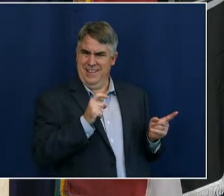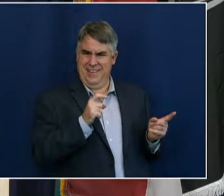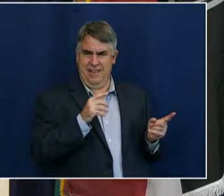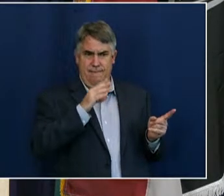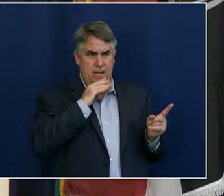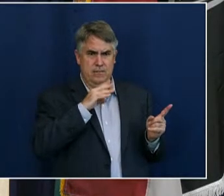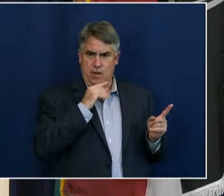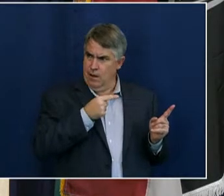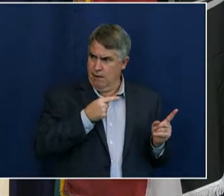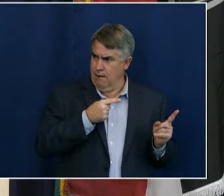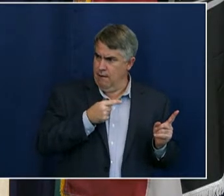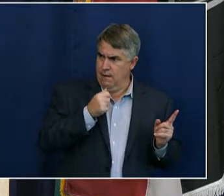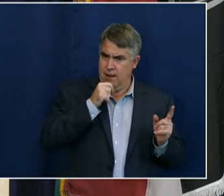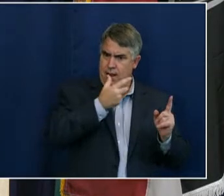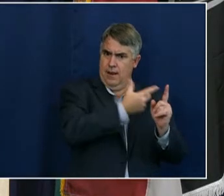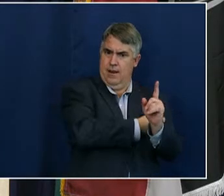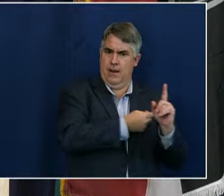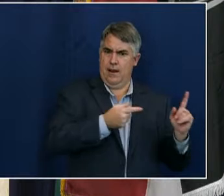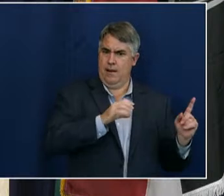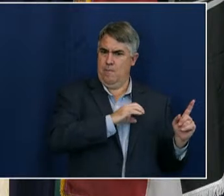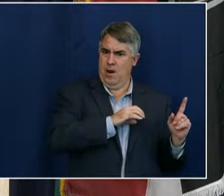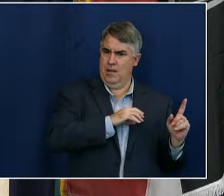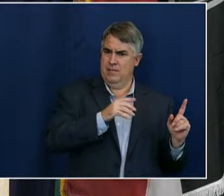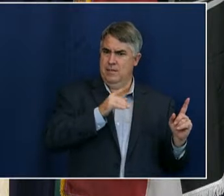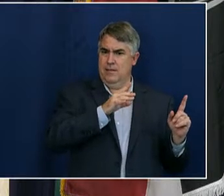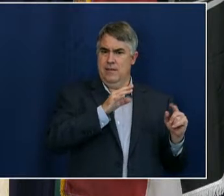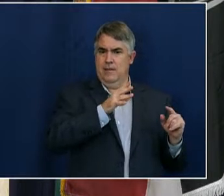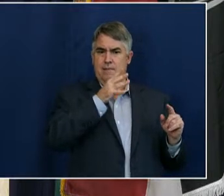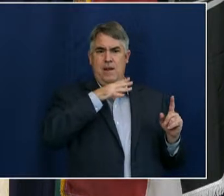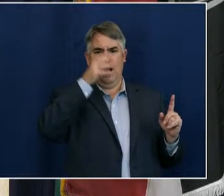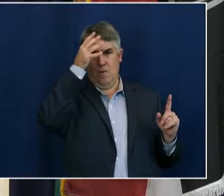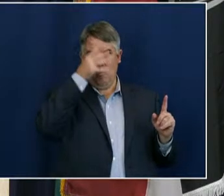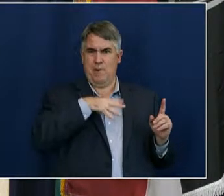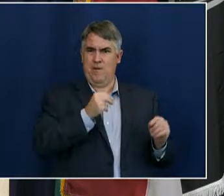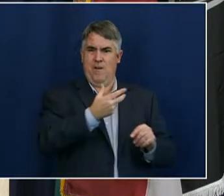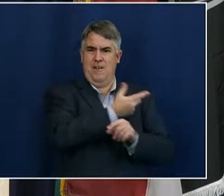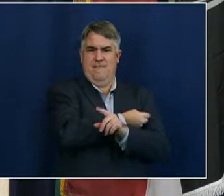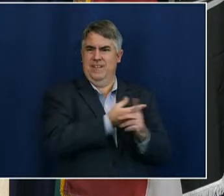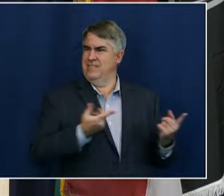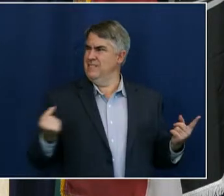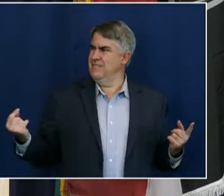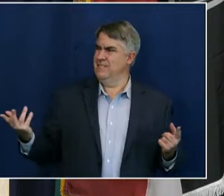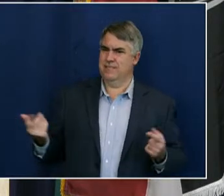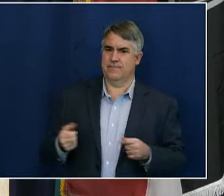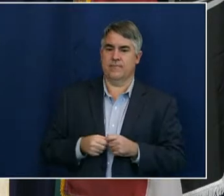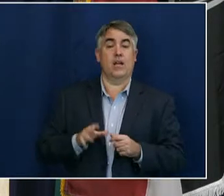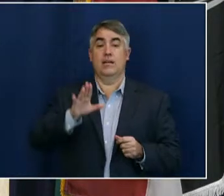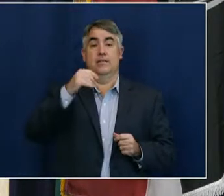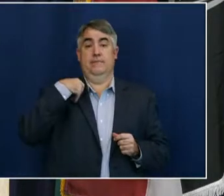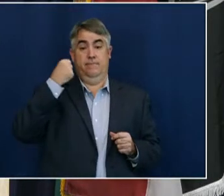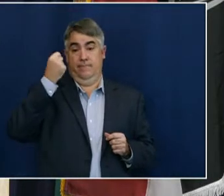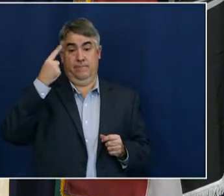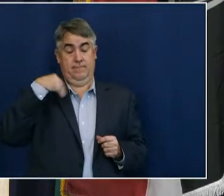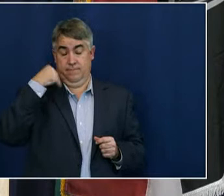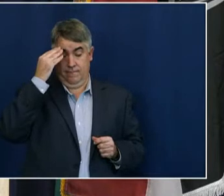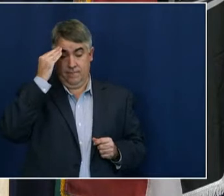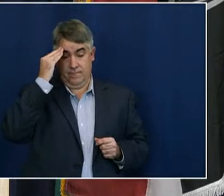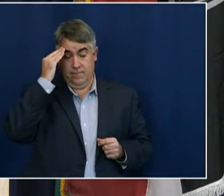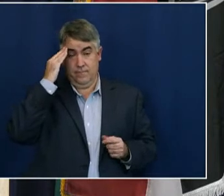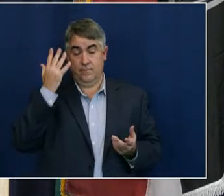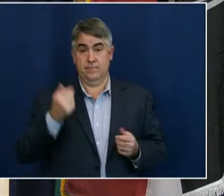women, aren't being vaccinated. Yeah, I understand a lot of people. Yes, I understand